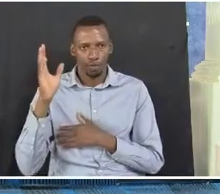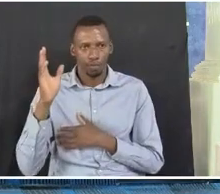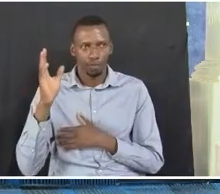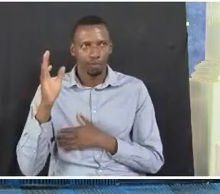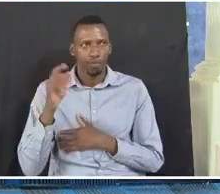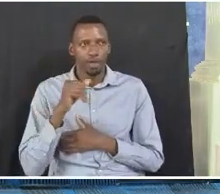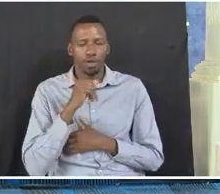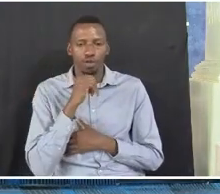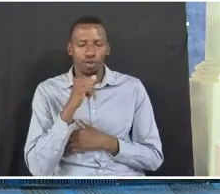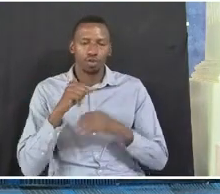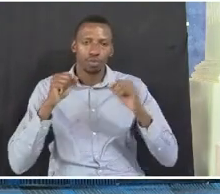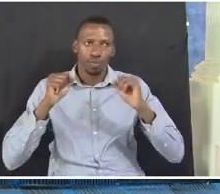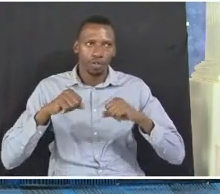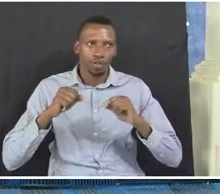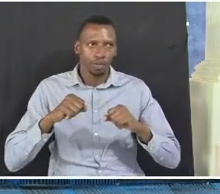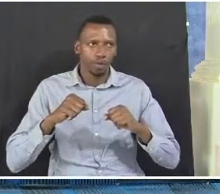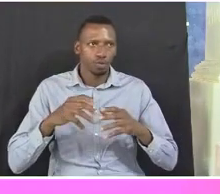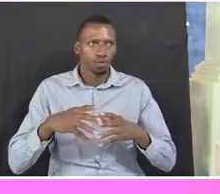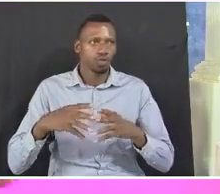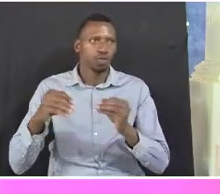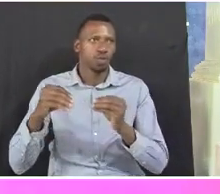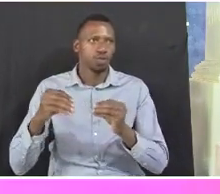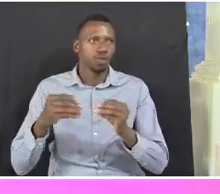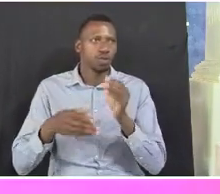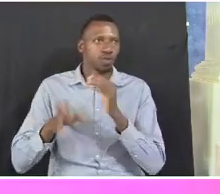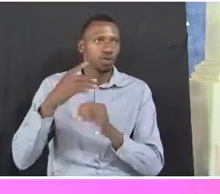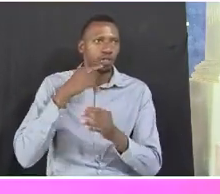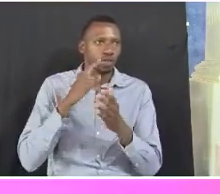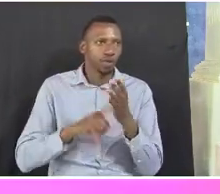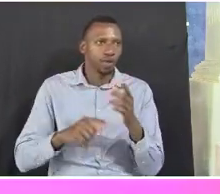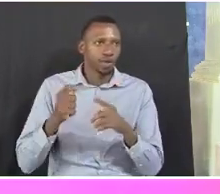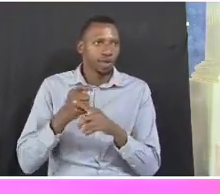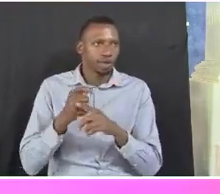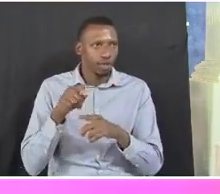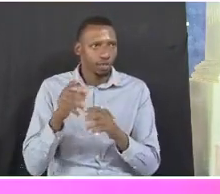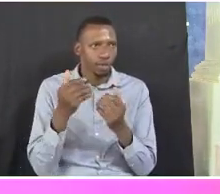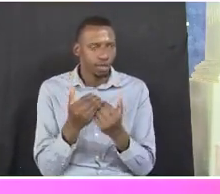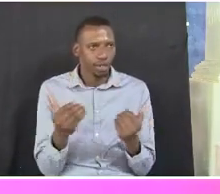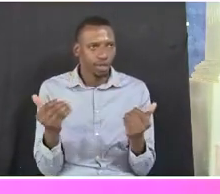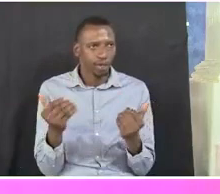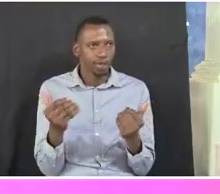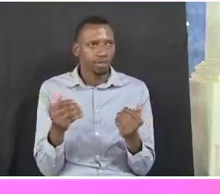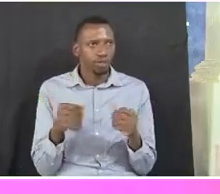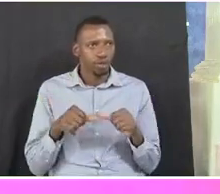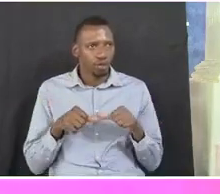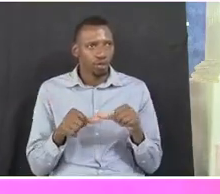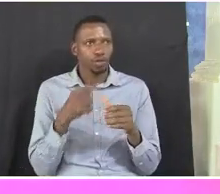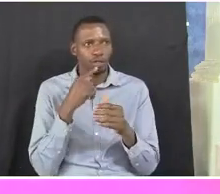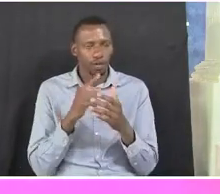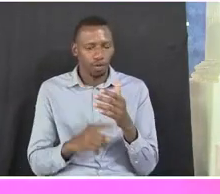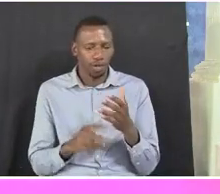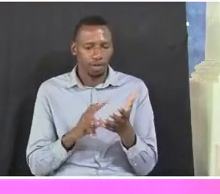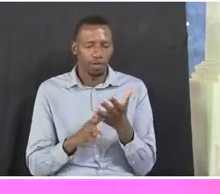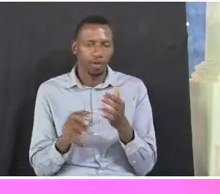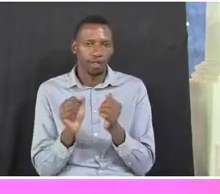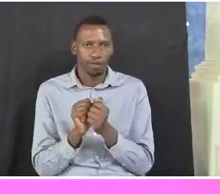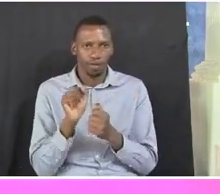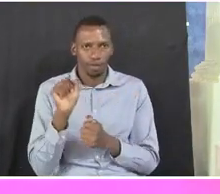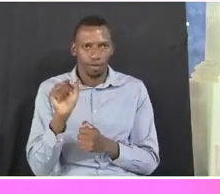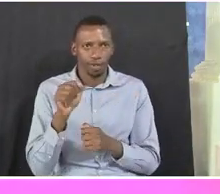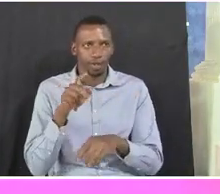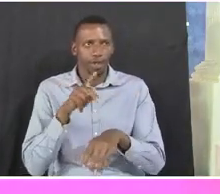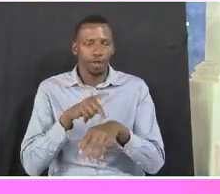it is not possible to go. So God said, train up a child. He continued to say in verse 15,